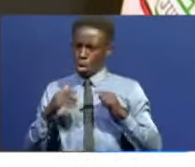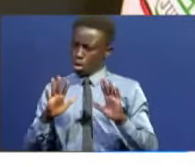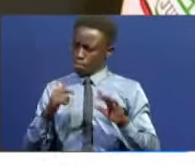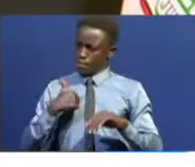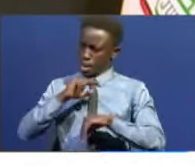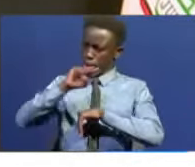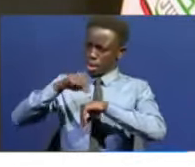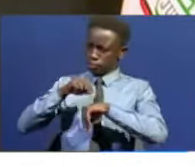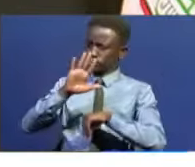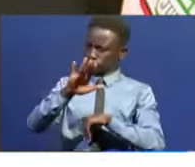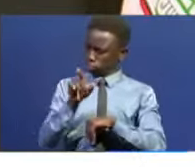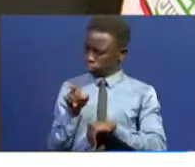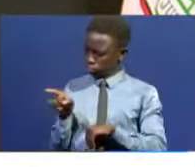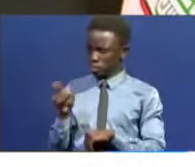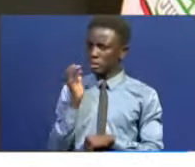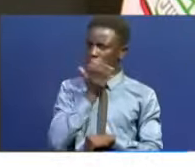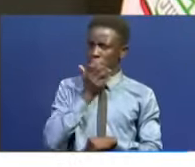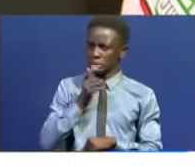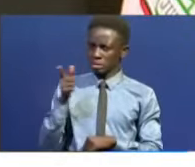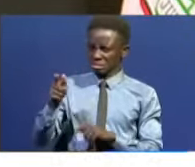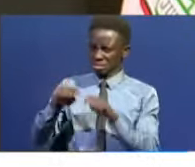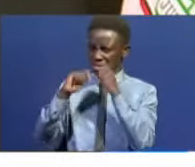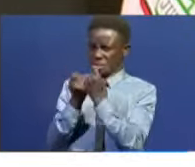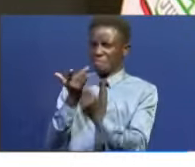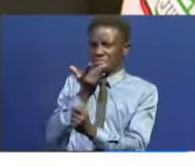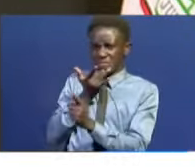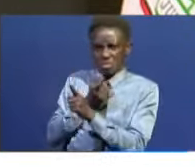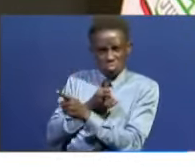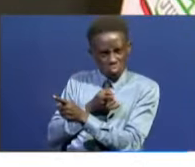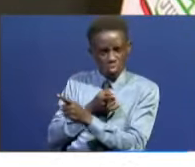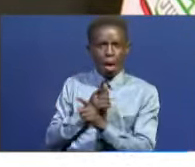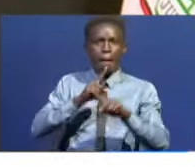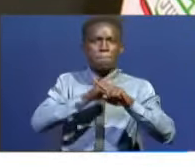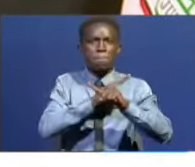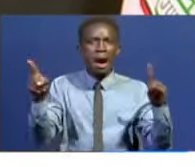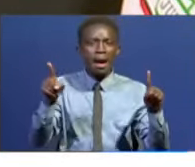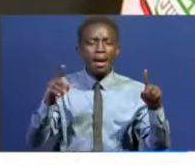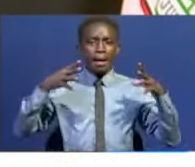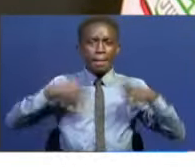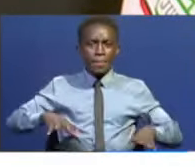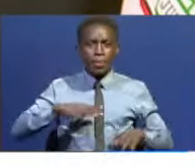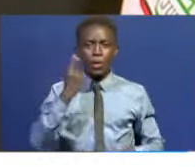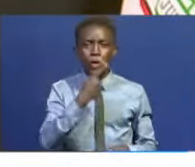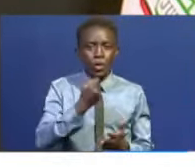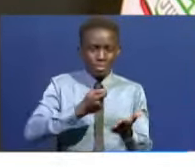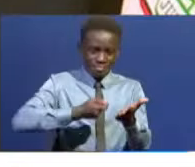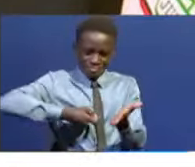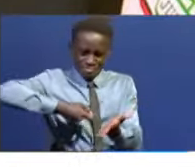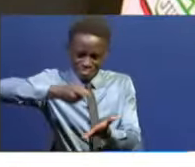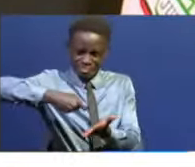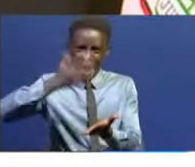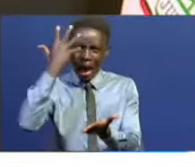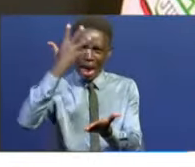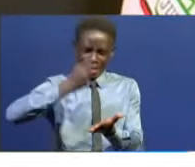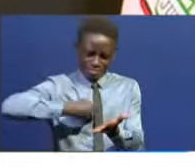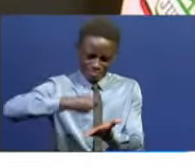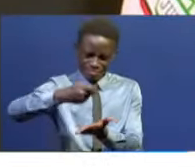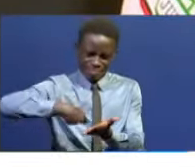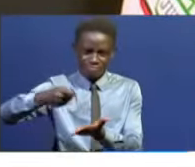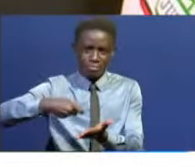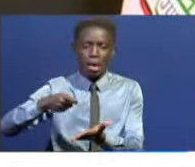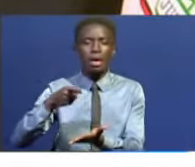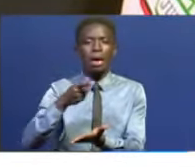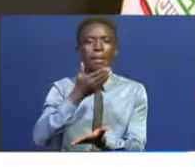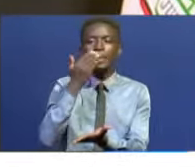say Rigathi Gachagua is tribal. But the people who append these signatures are the ones who should explain why they